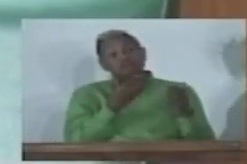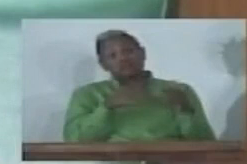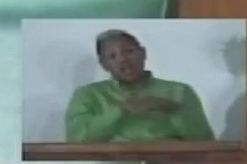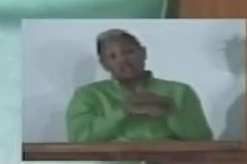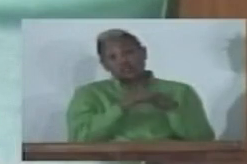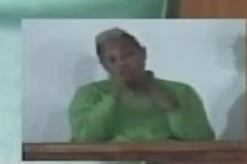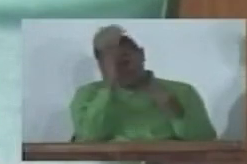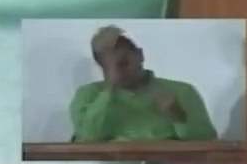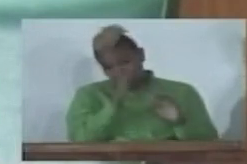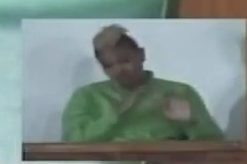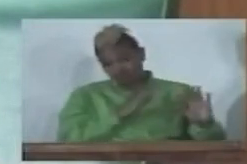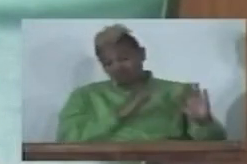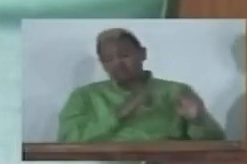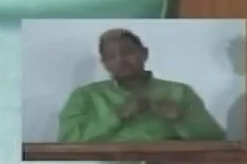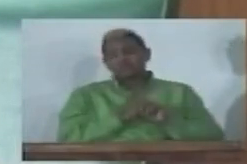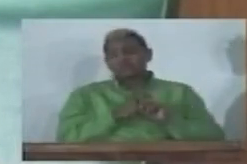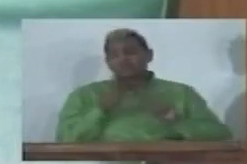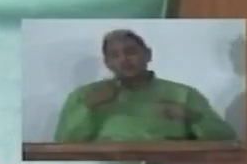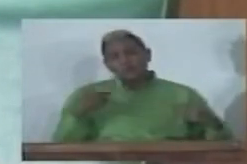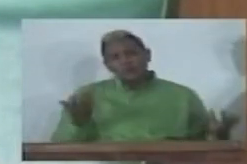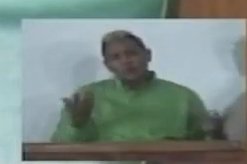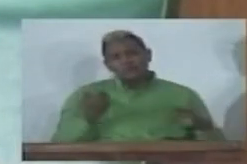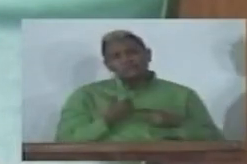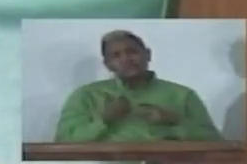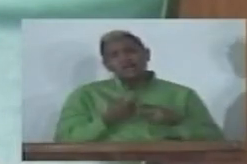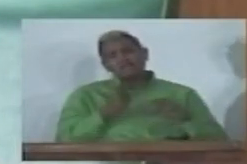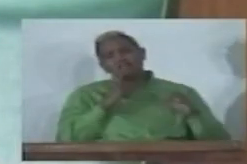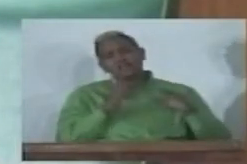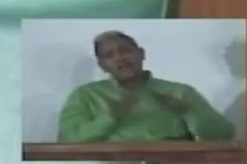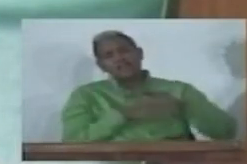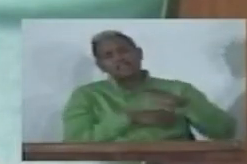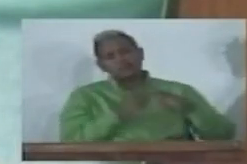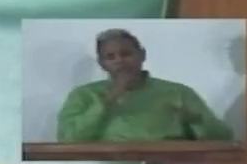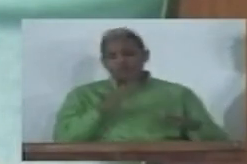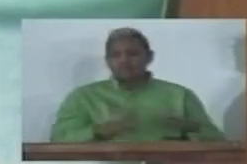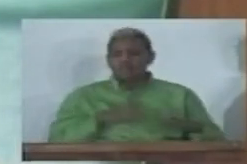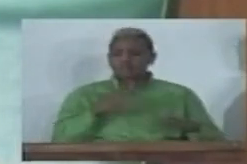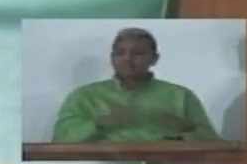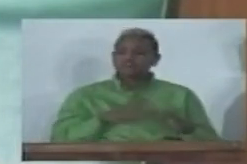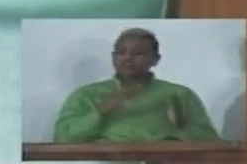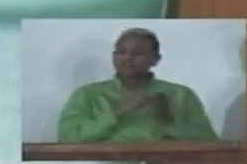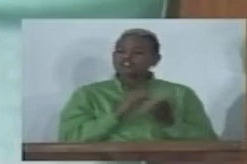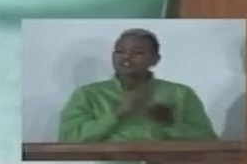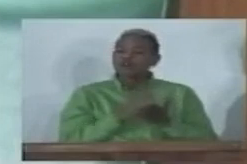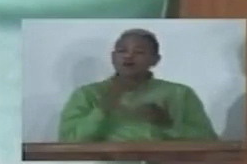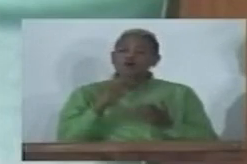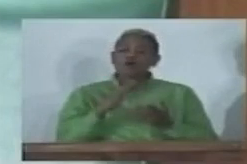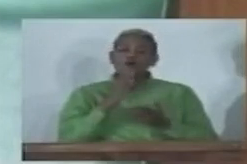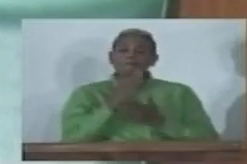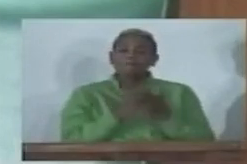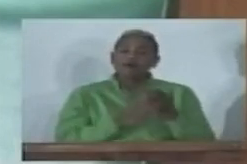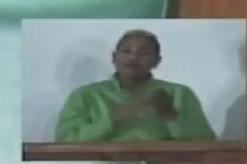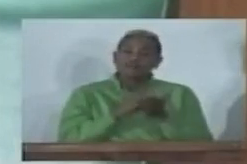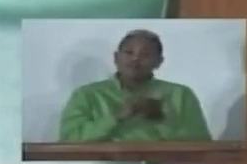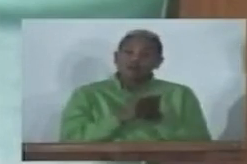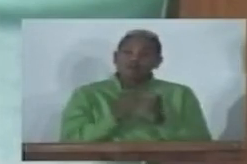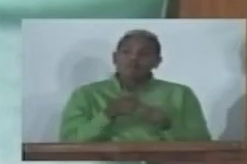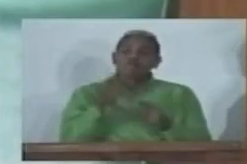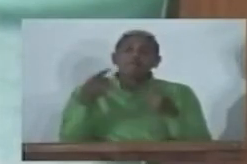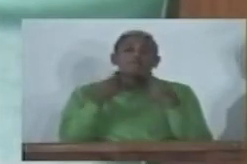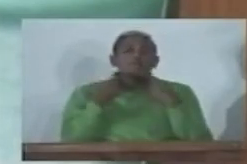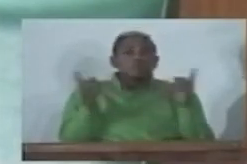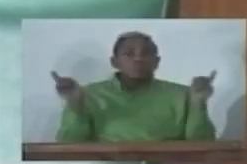Act that the exemption of an official document or part thereof from